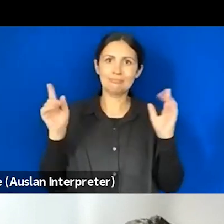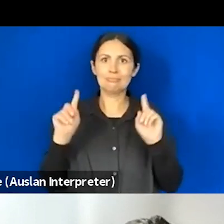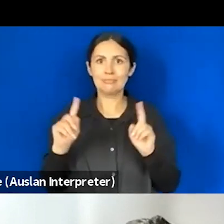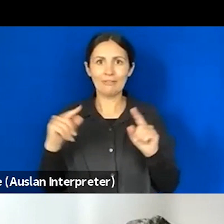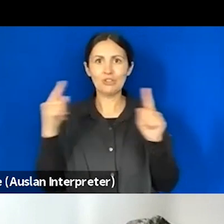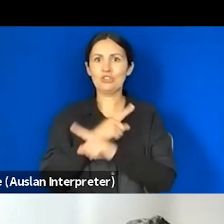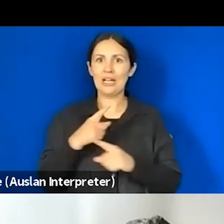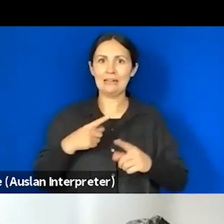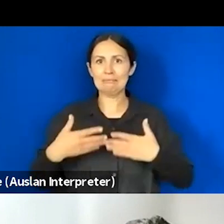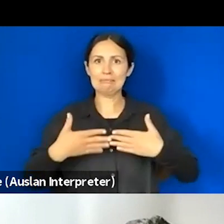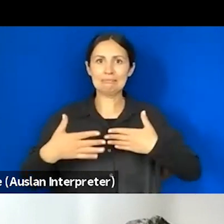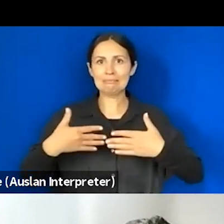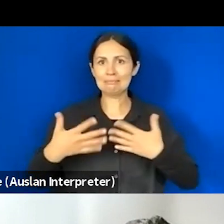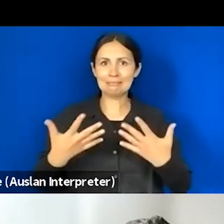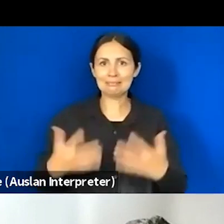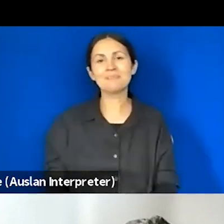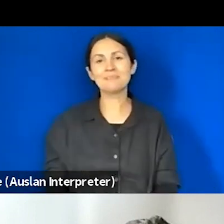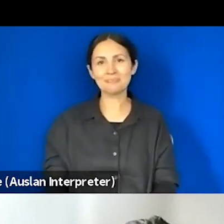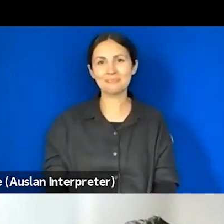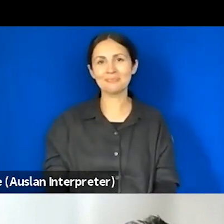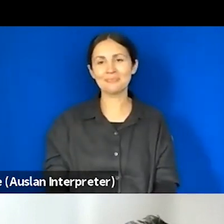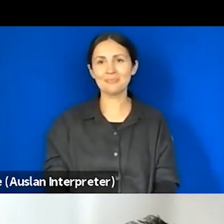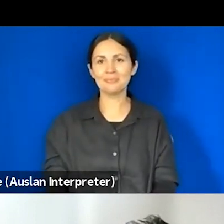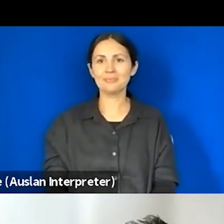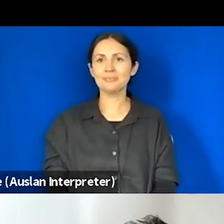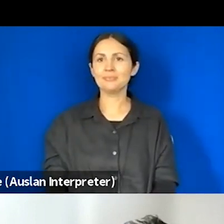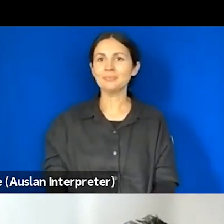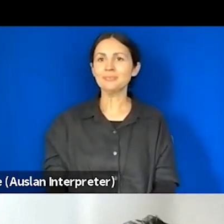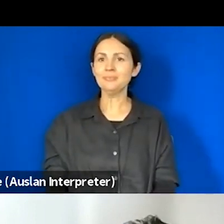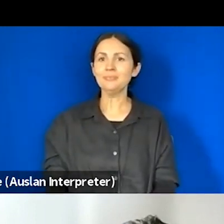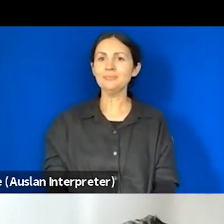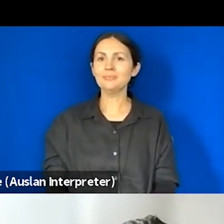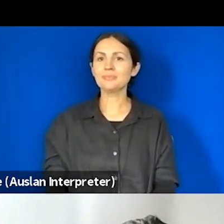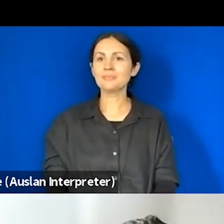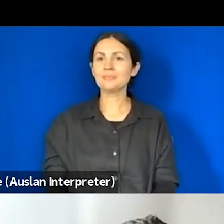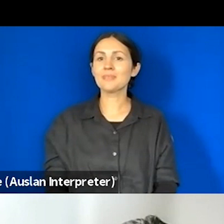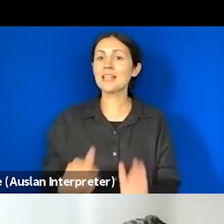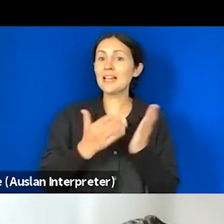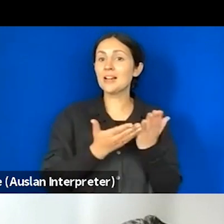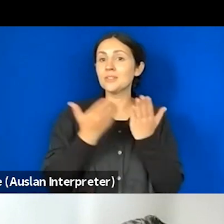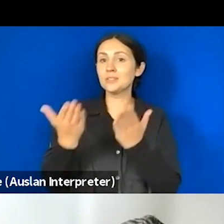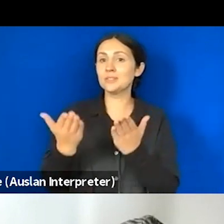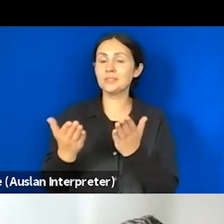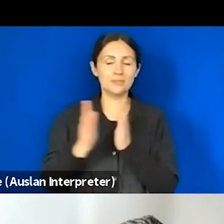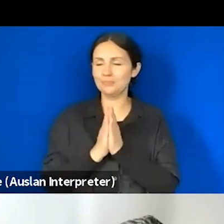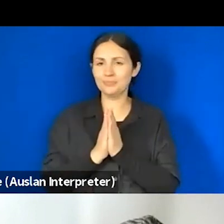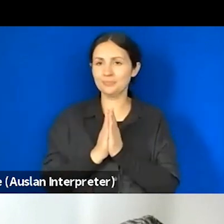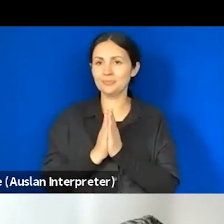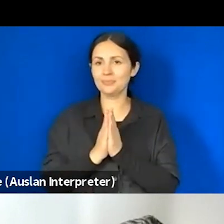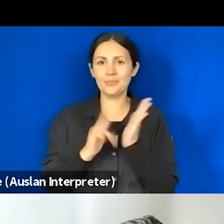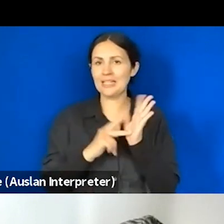to rephrase how we might deliver care. Fantastic. And over to Nadine there, sorry, over